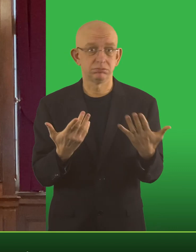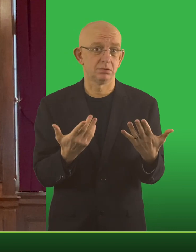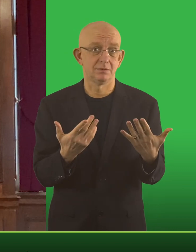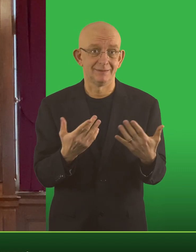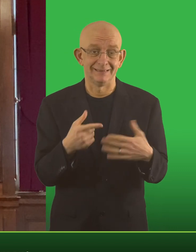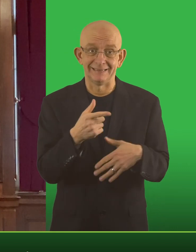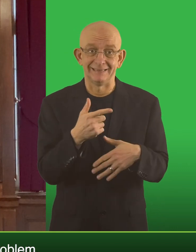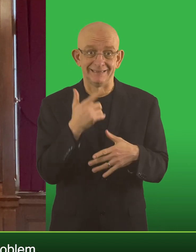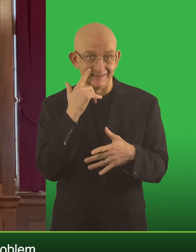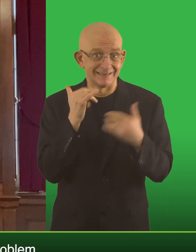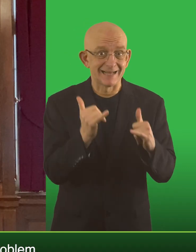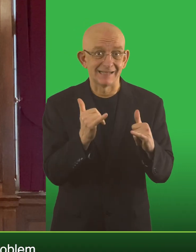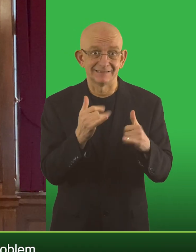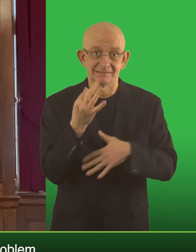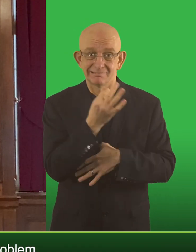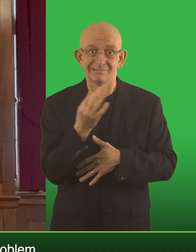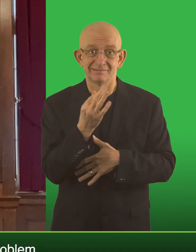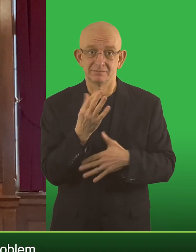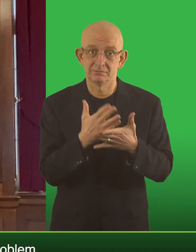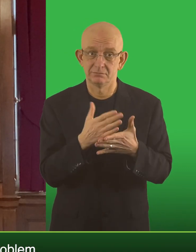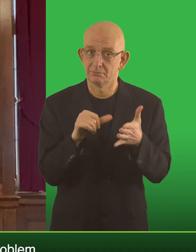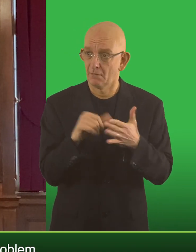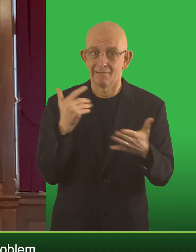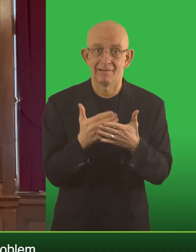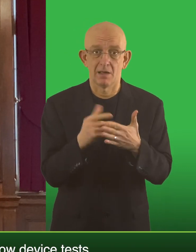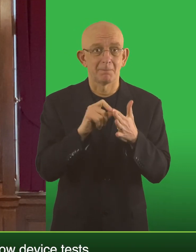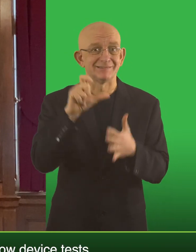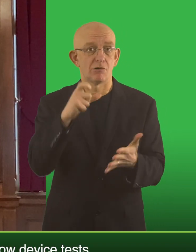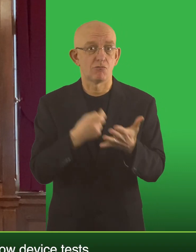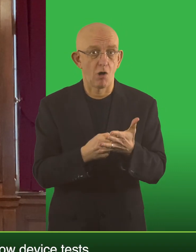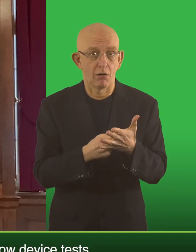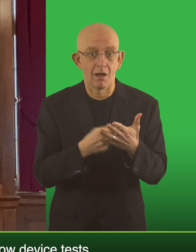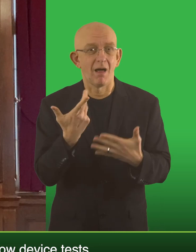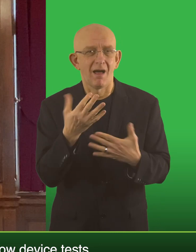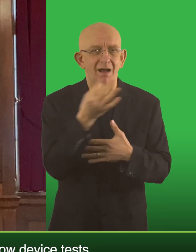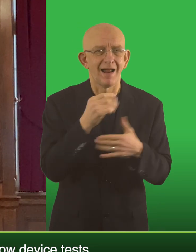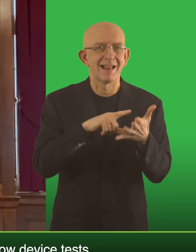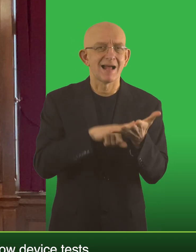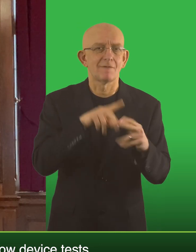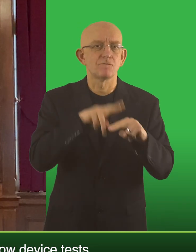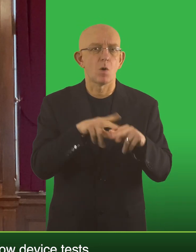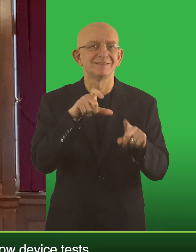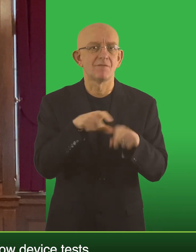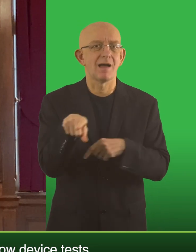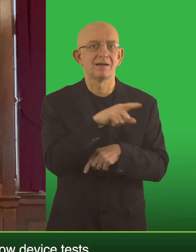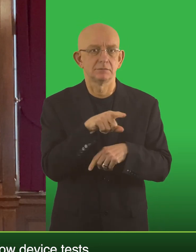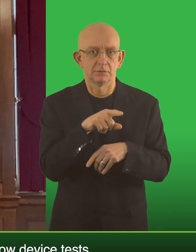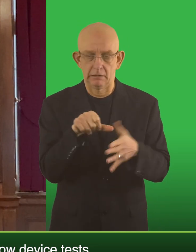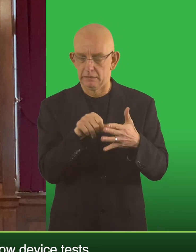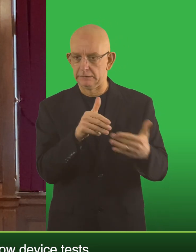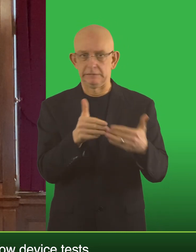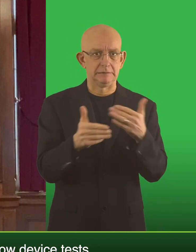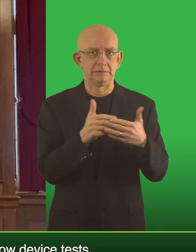moment. Testing, it has been a problem. It's beginning to ease. Access to PCR tests and lateral flow device tests was